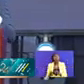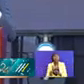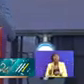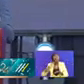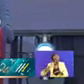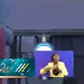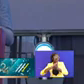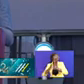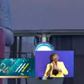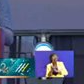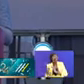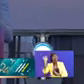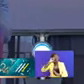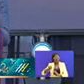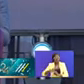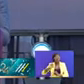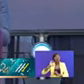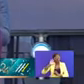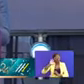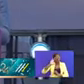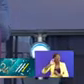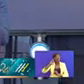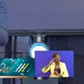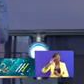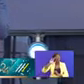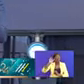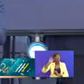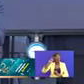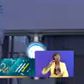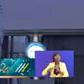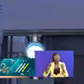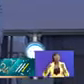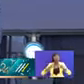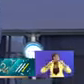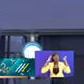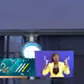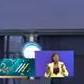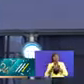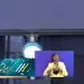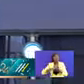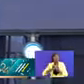not becoming secular the world is becoming